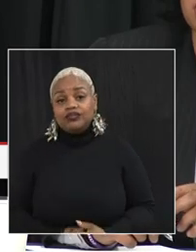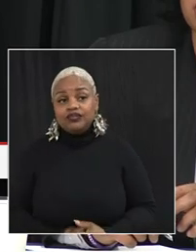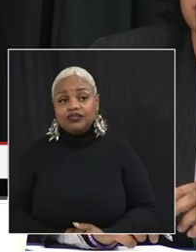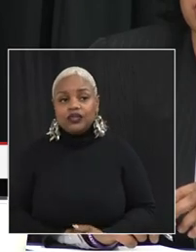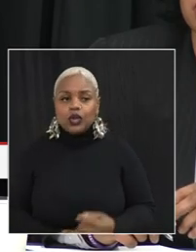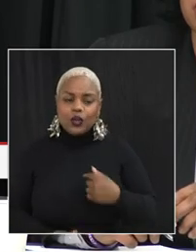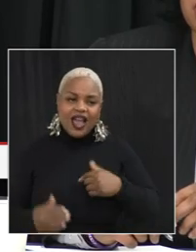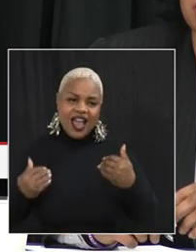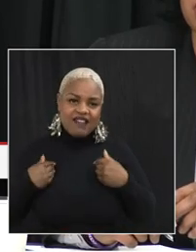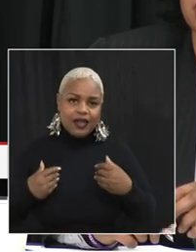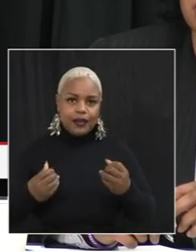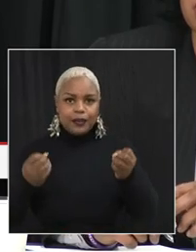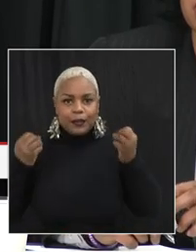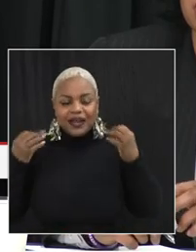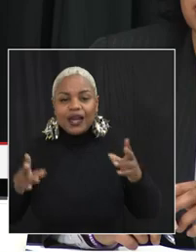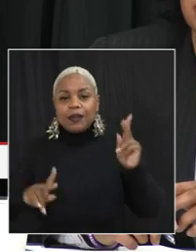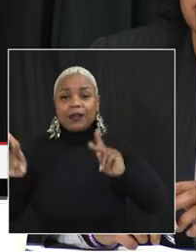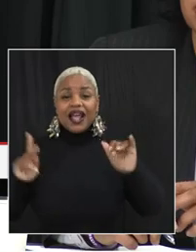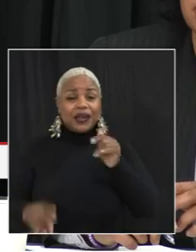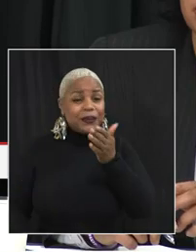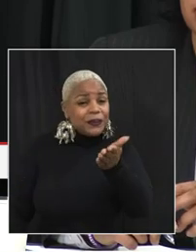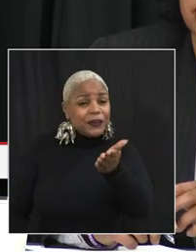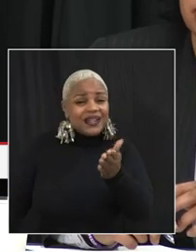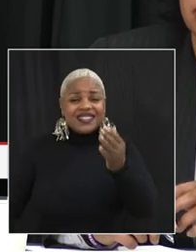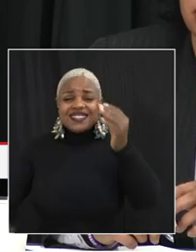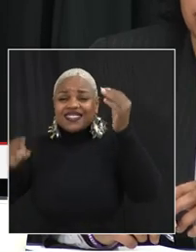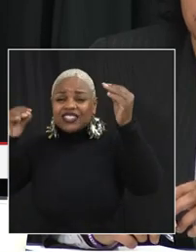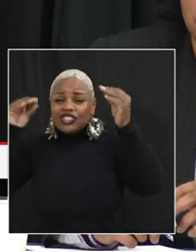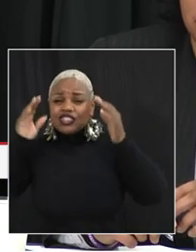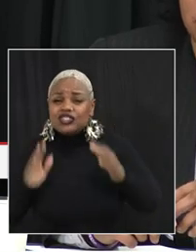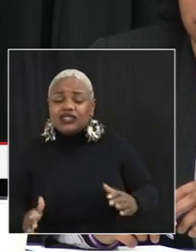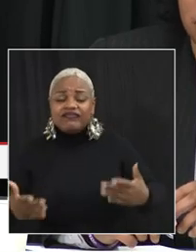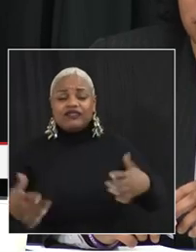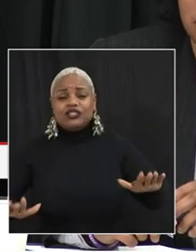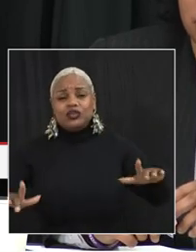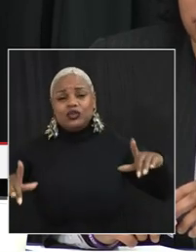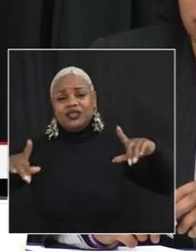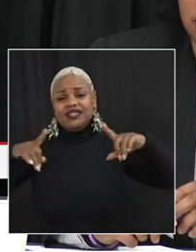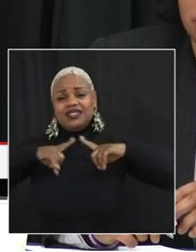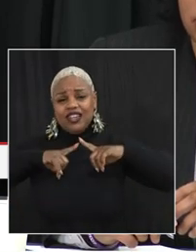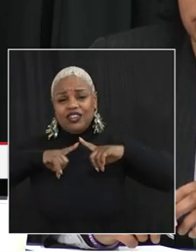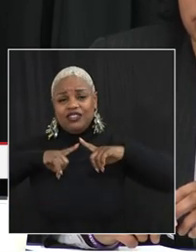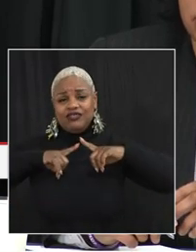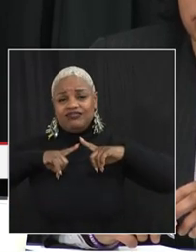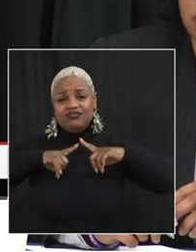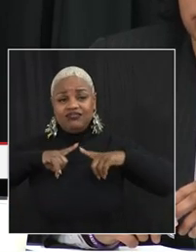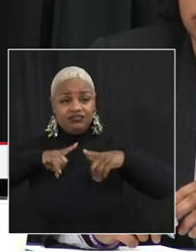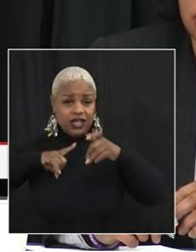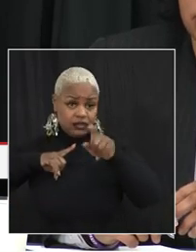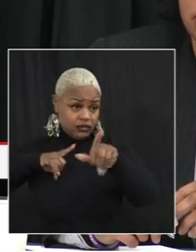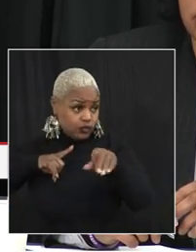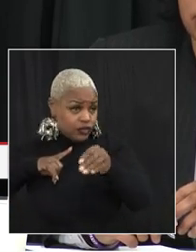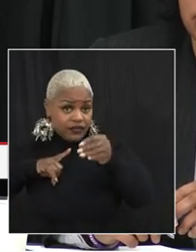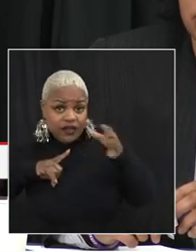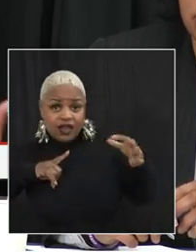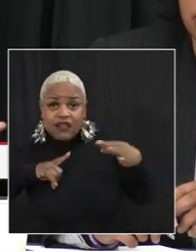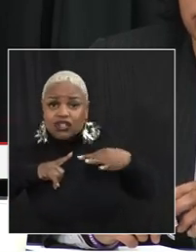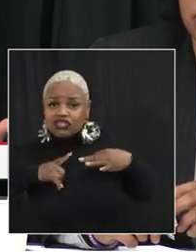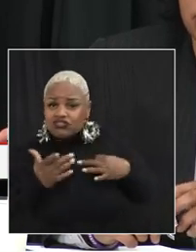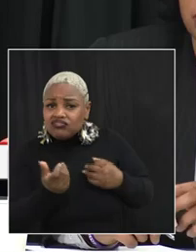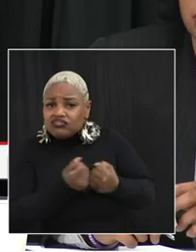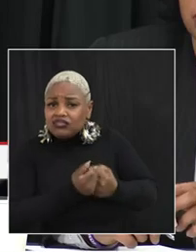retired educators, that, you know, can be giving back in that way. We also